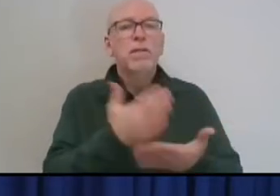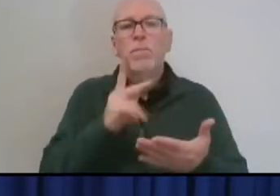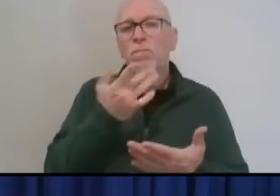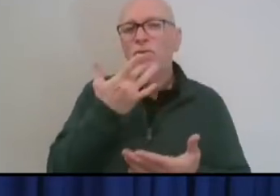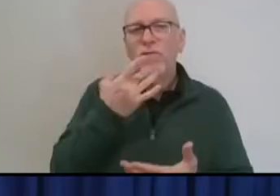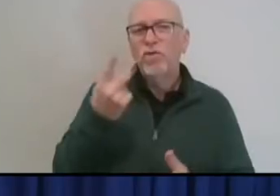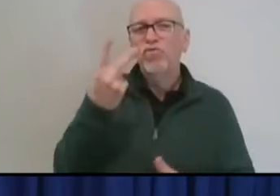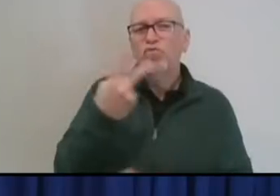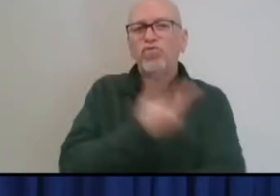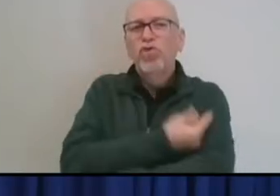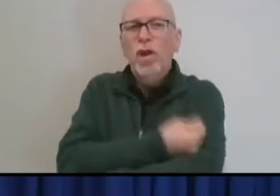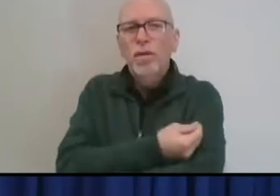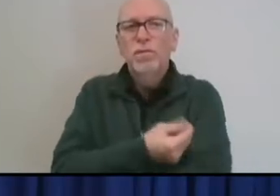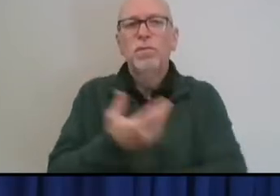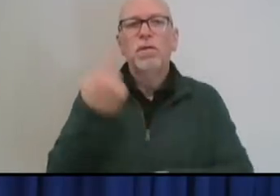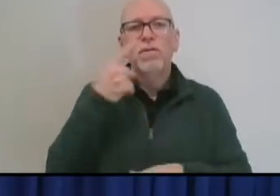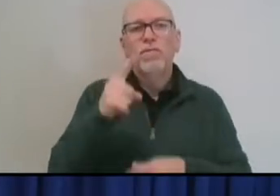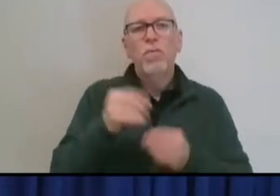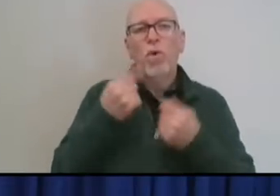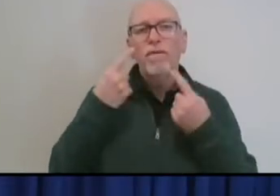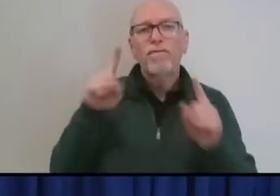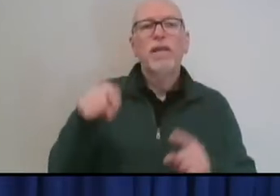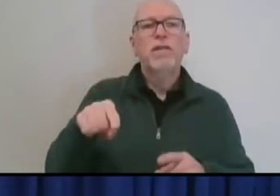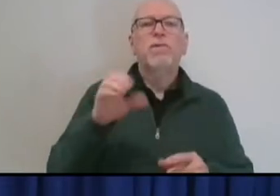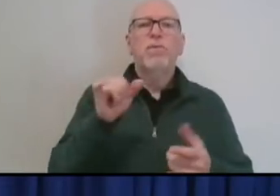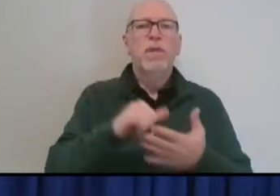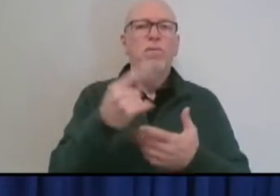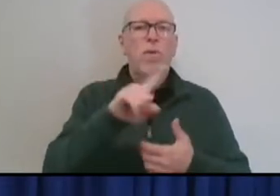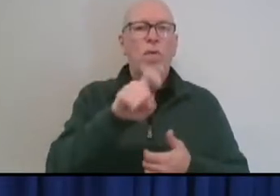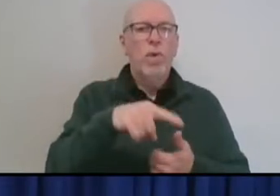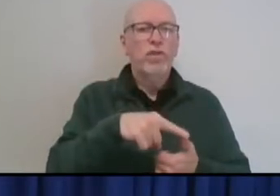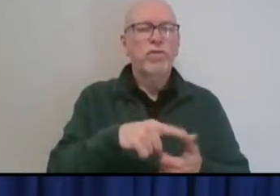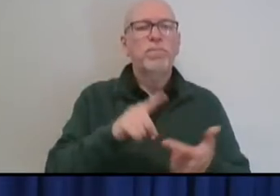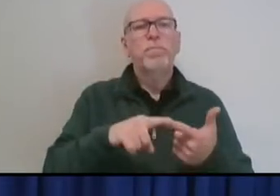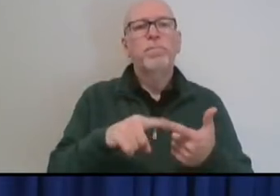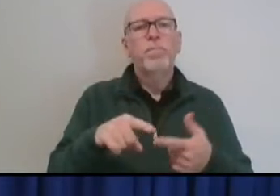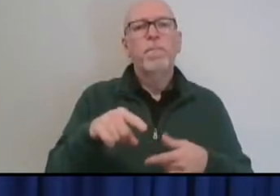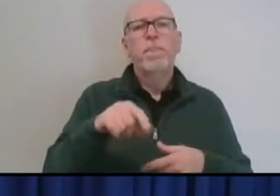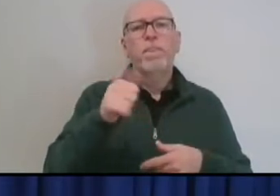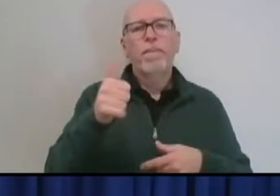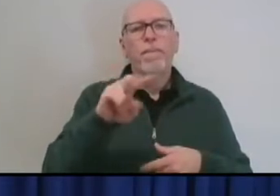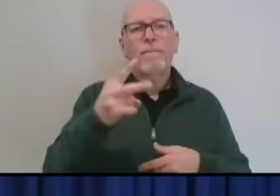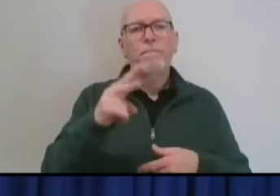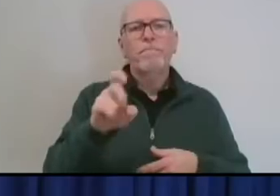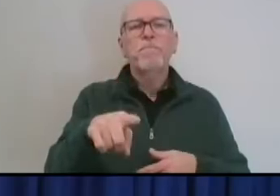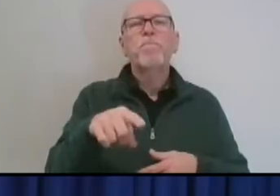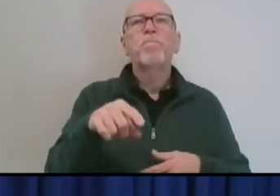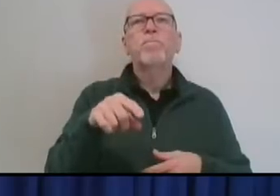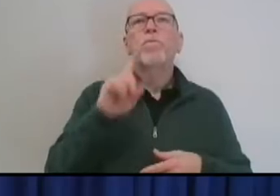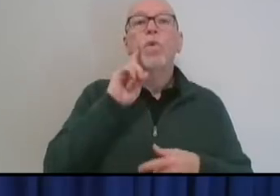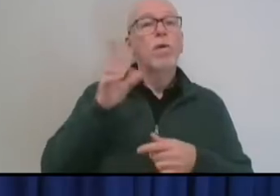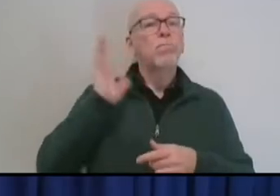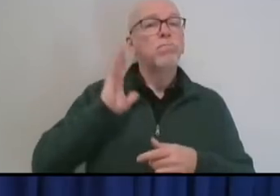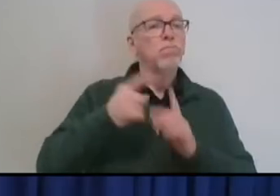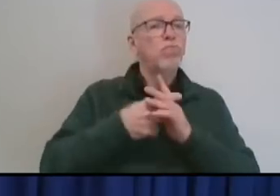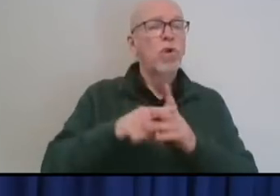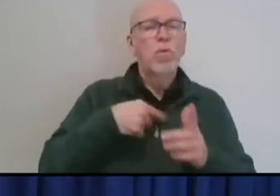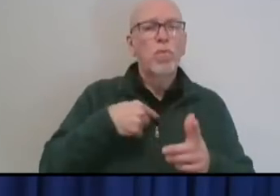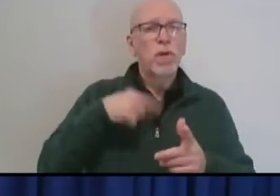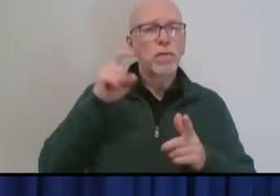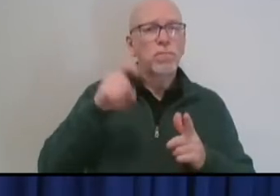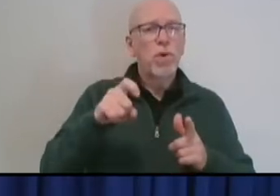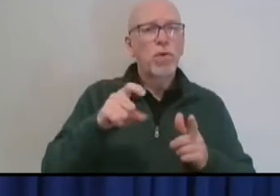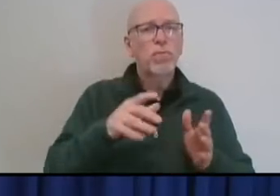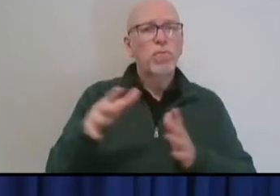the two-shot for efficacy. So that's one question. Yep. And then the second is, originally we were supposed to move to